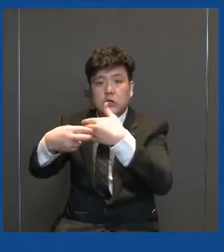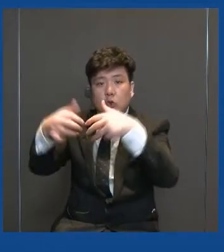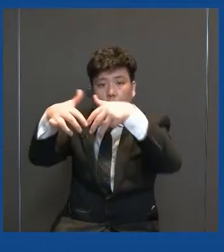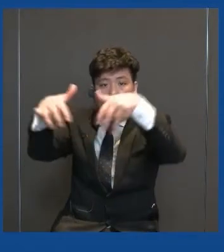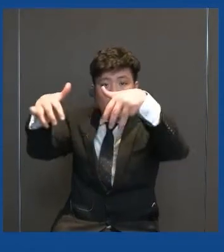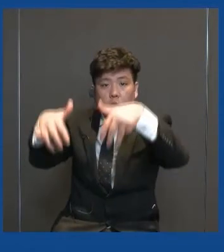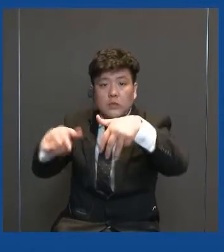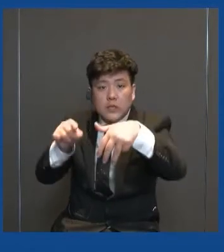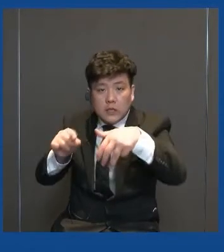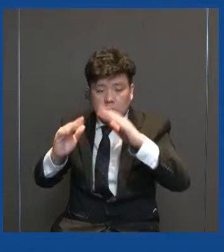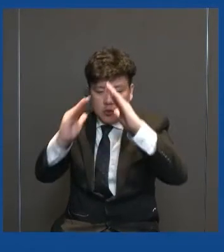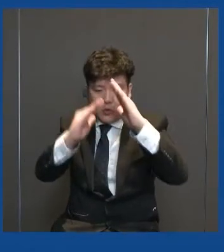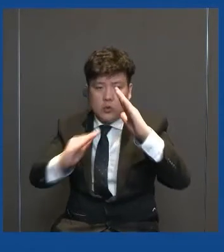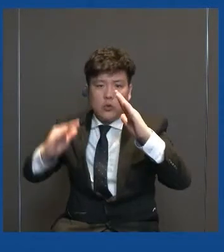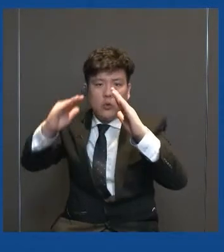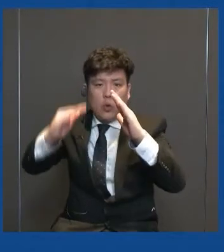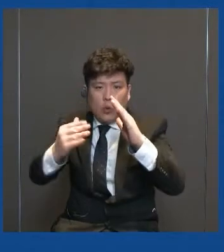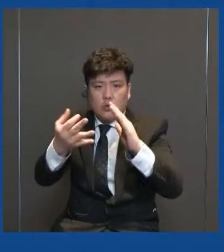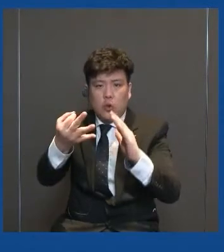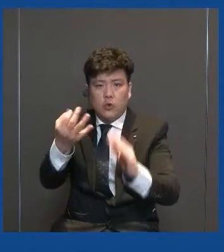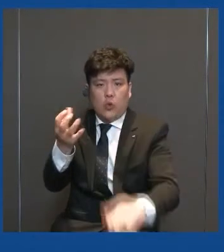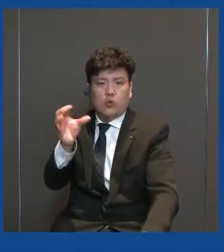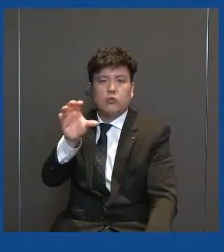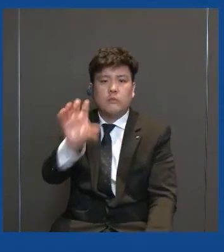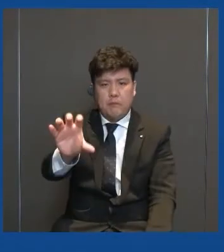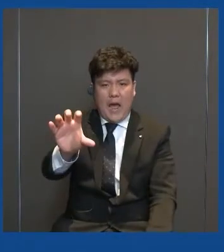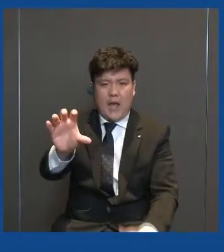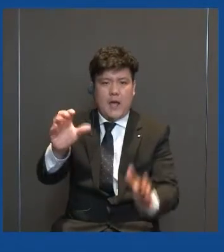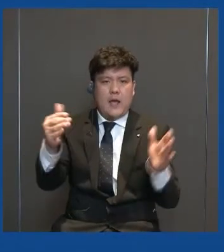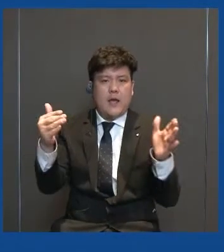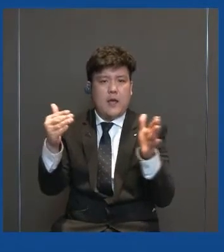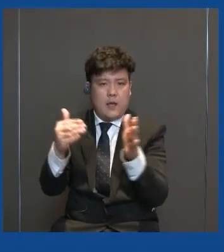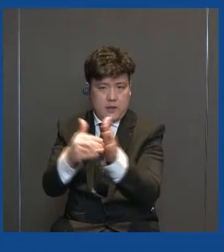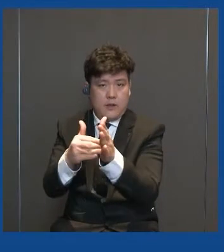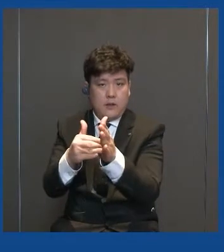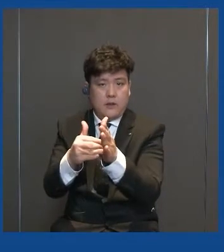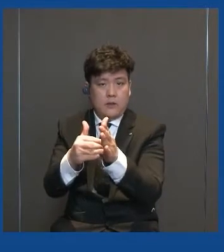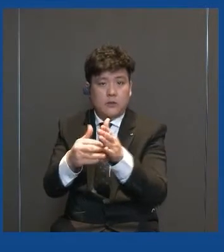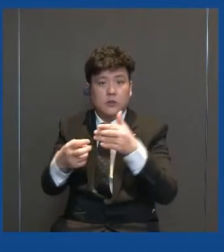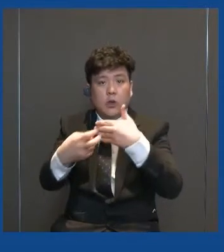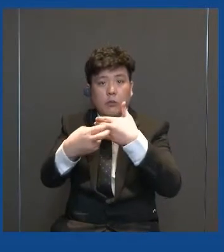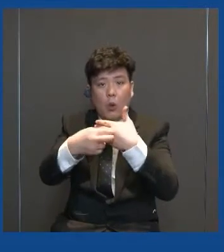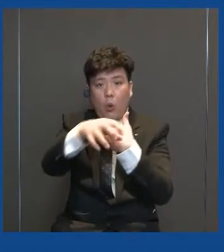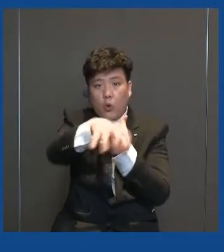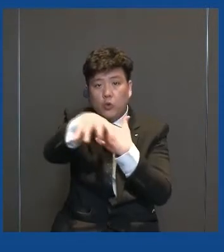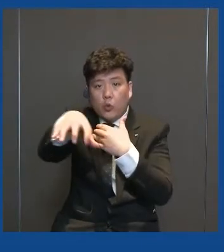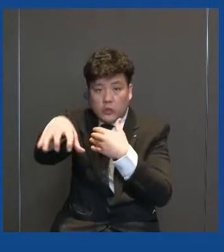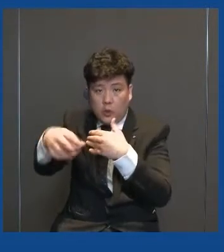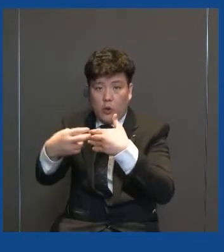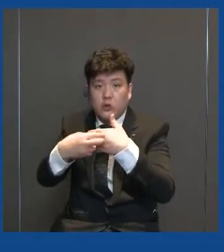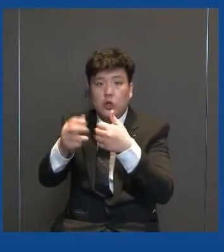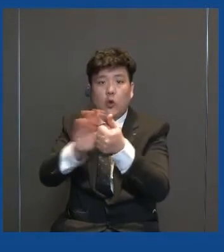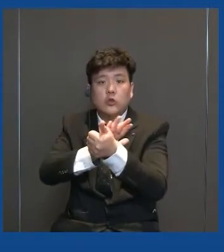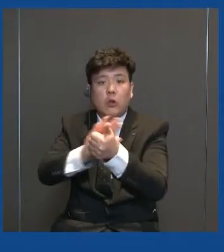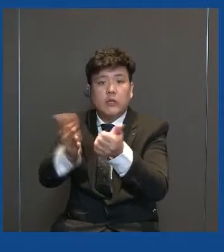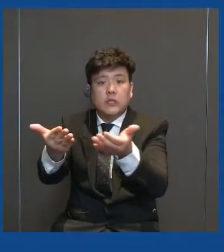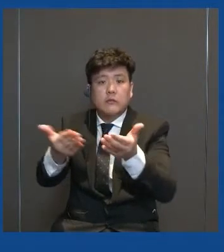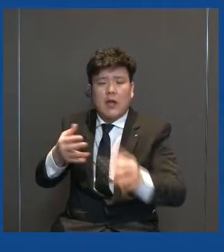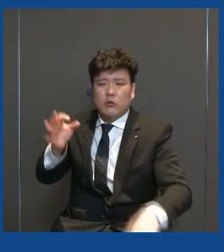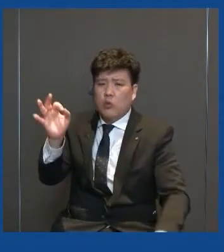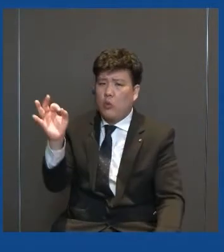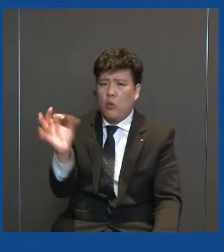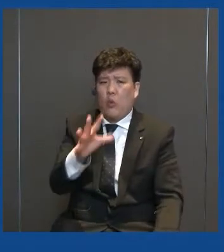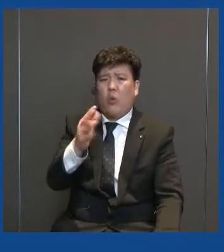healthcare and rehabilitation is free at the point of delivery. This also means that no patients have been